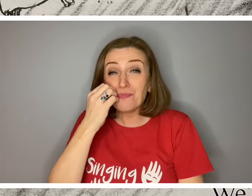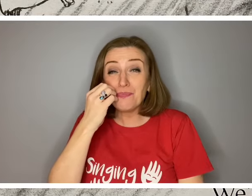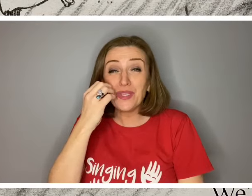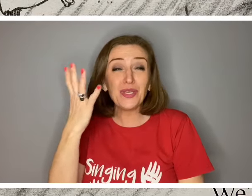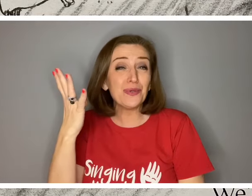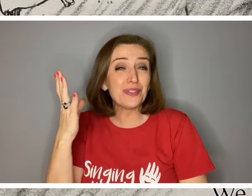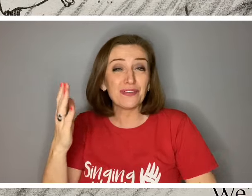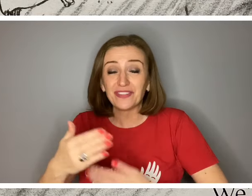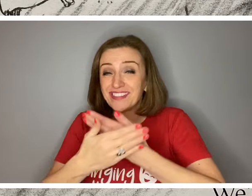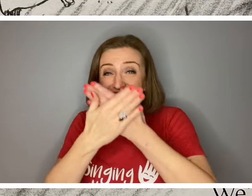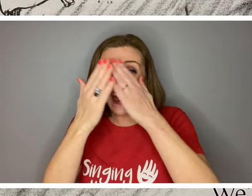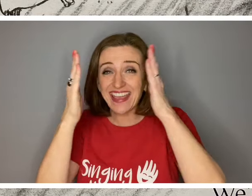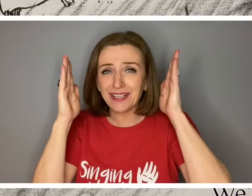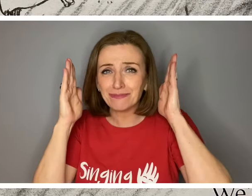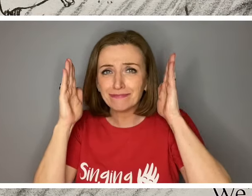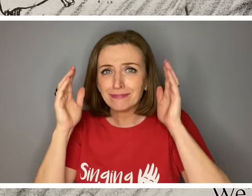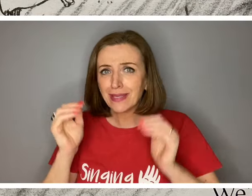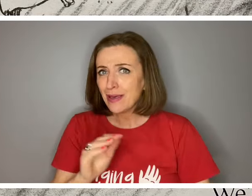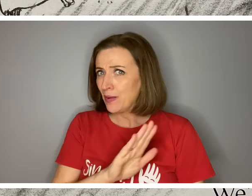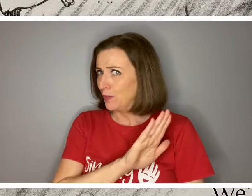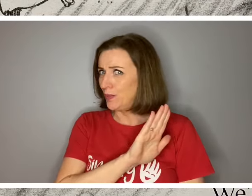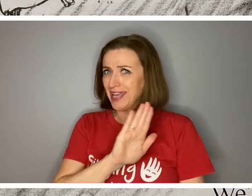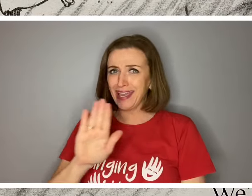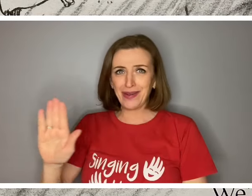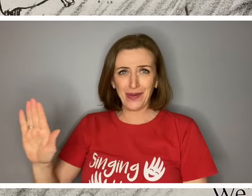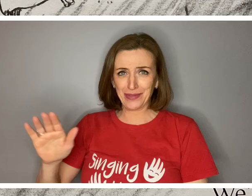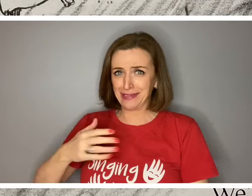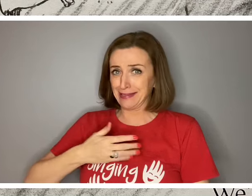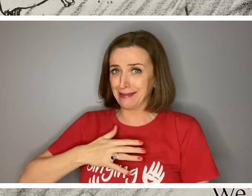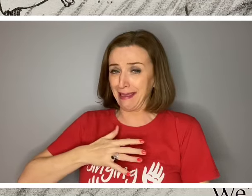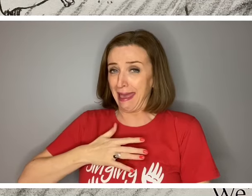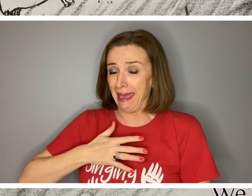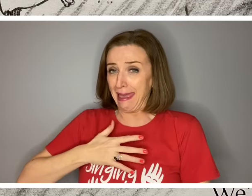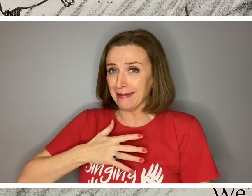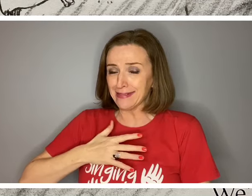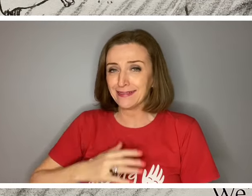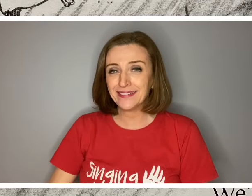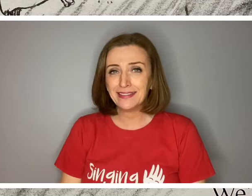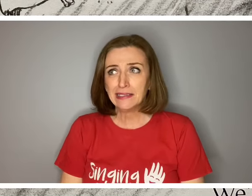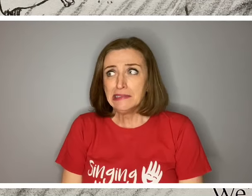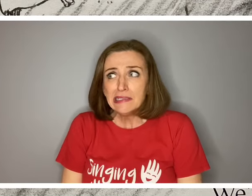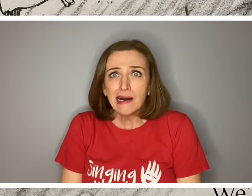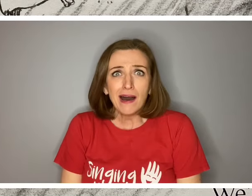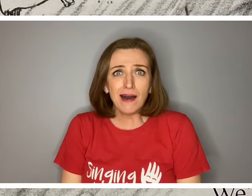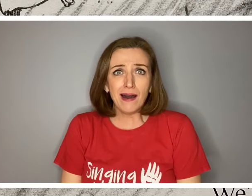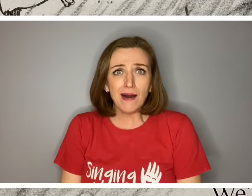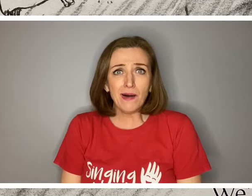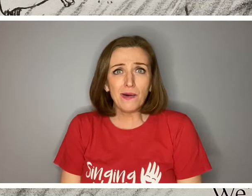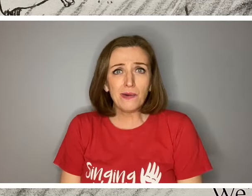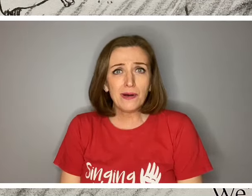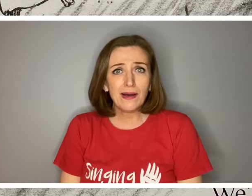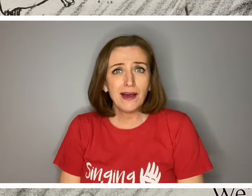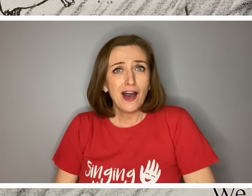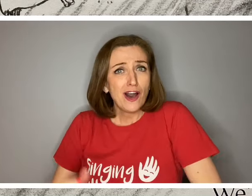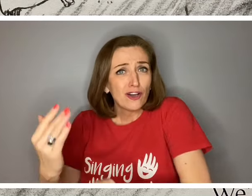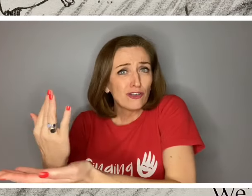a beautiful day. We're not scared. Uh-oh,